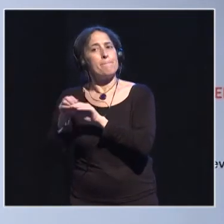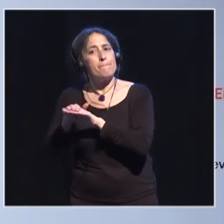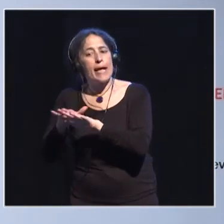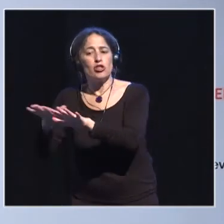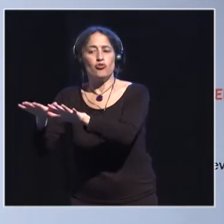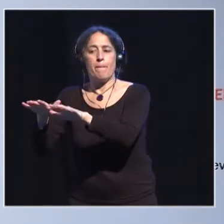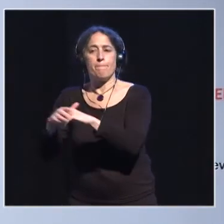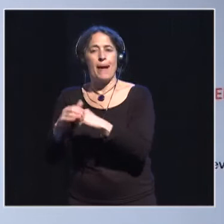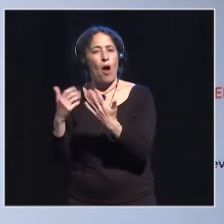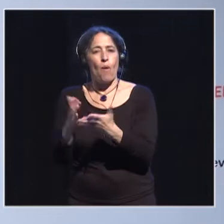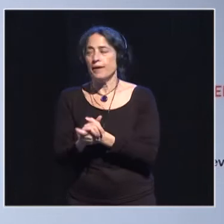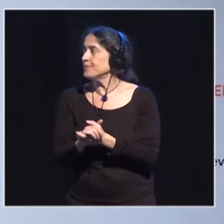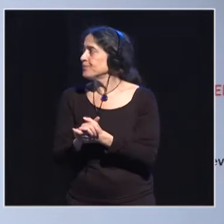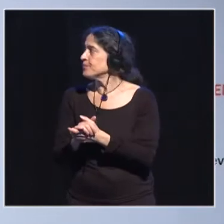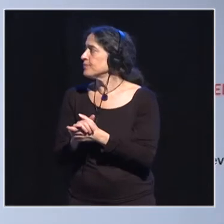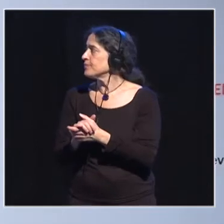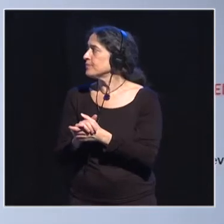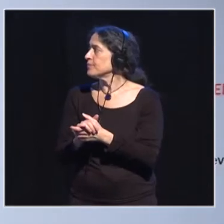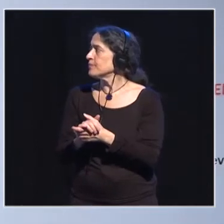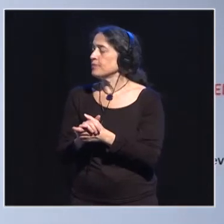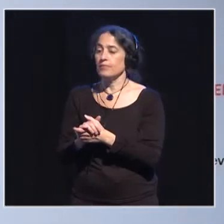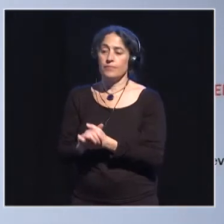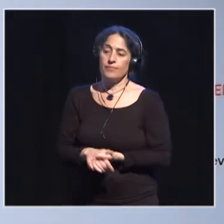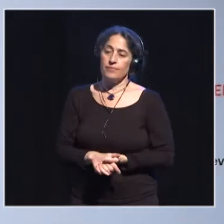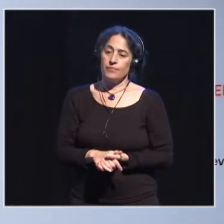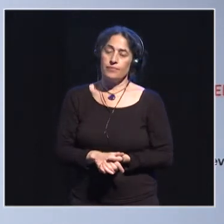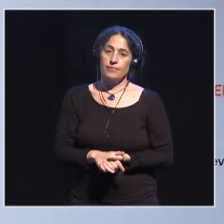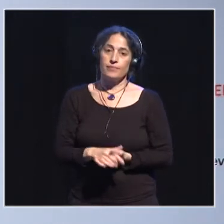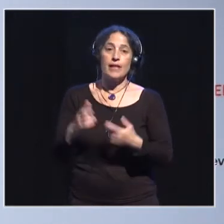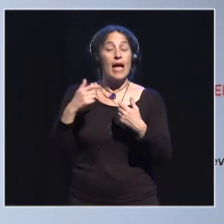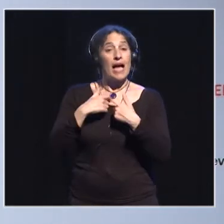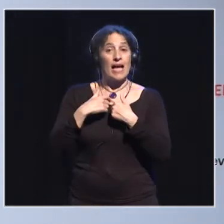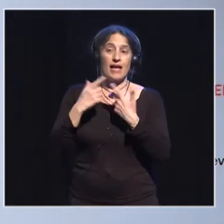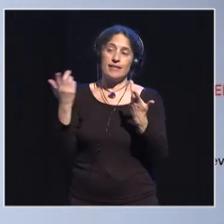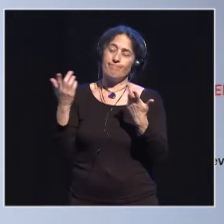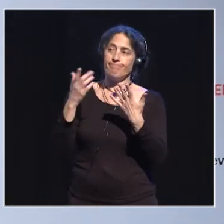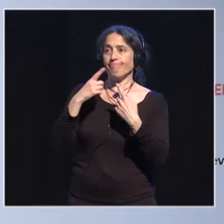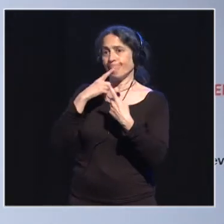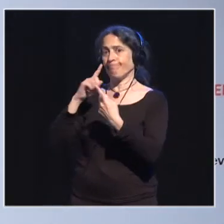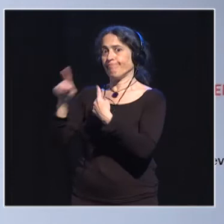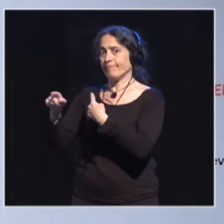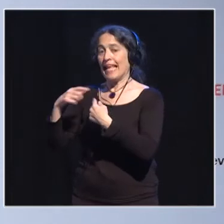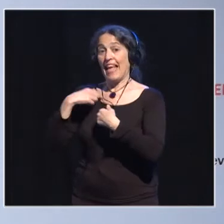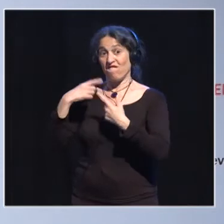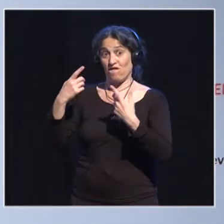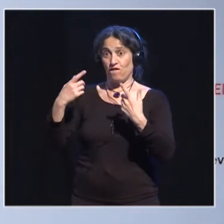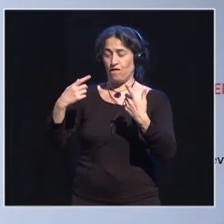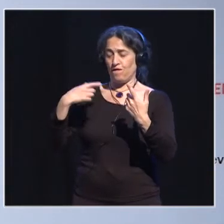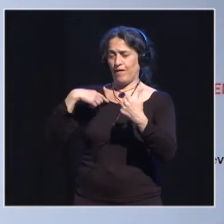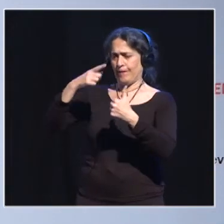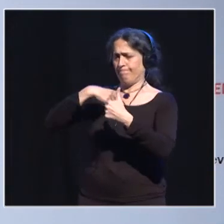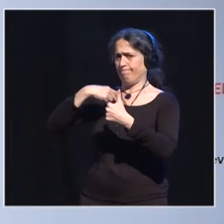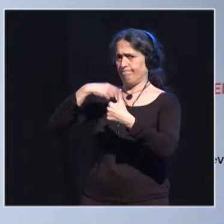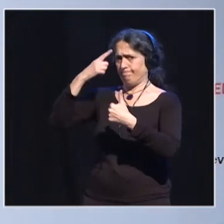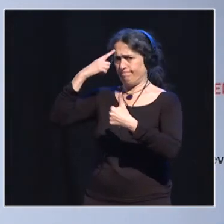was a magician, so I don't implicate myself. So if I was a magician, I think the policy should be very clear about the